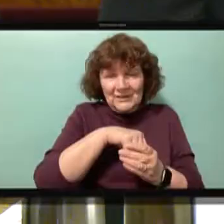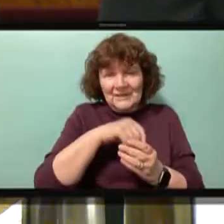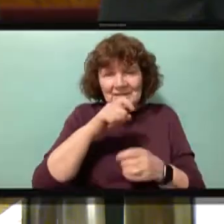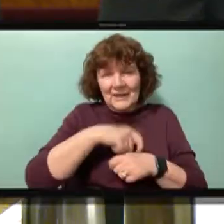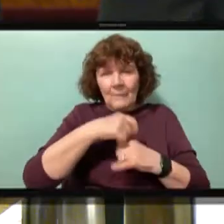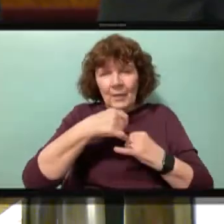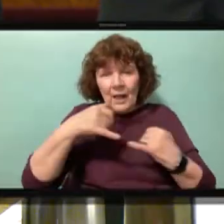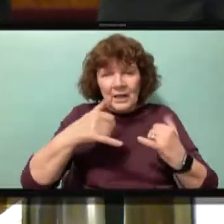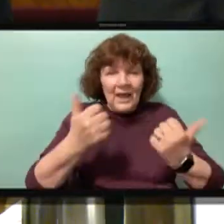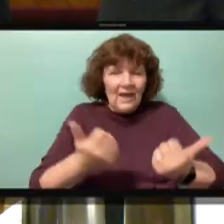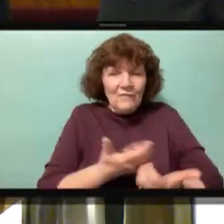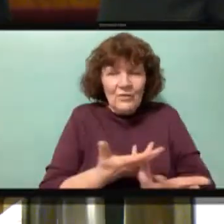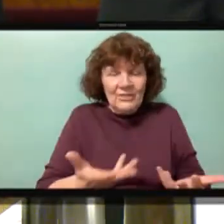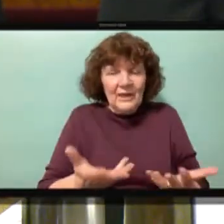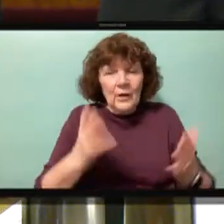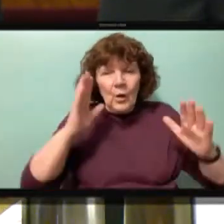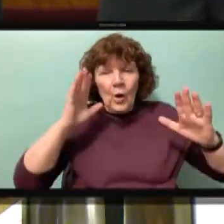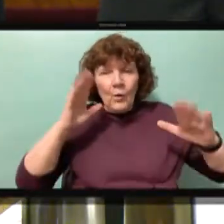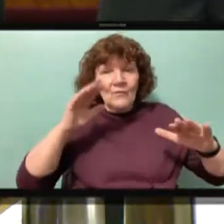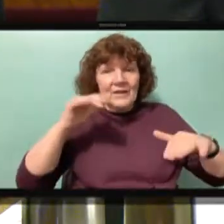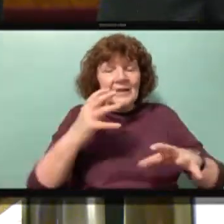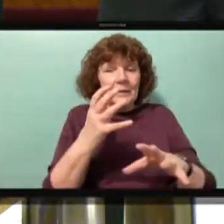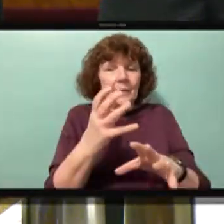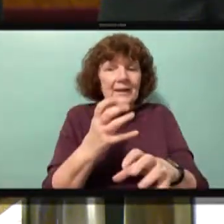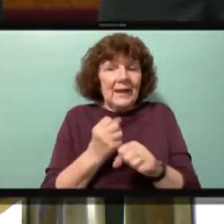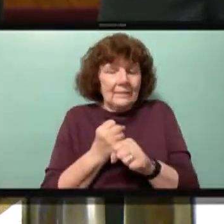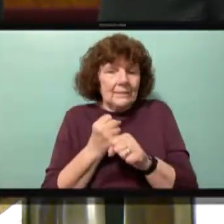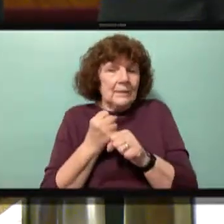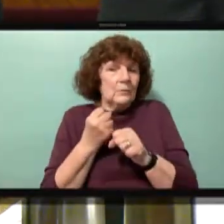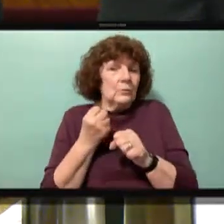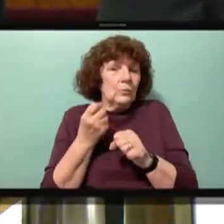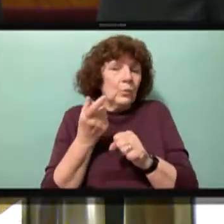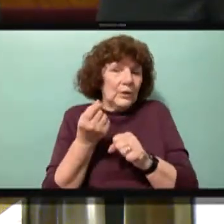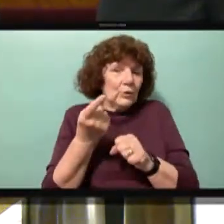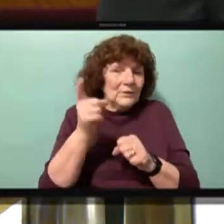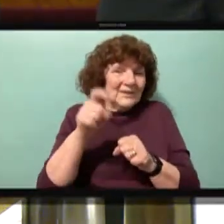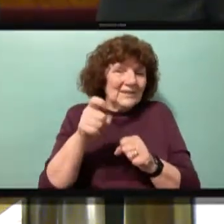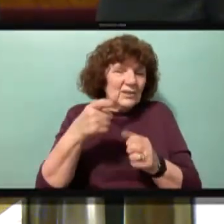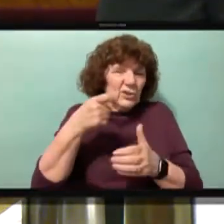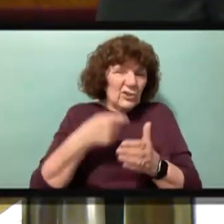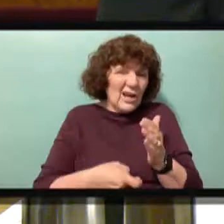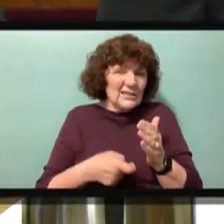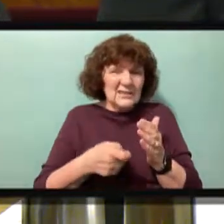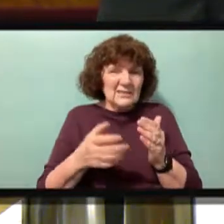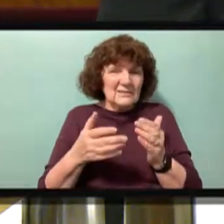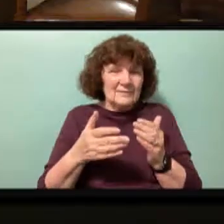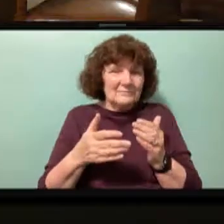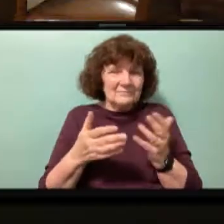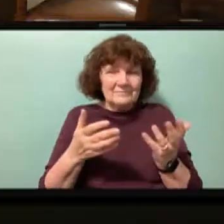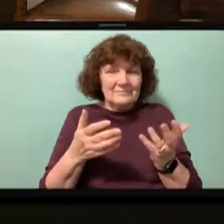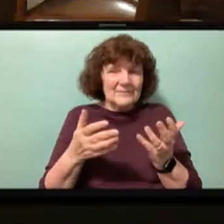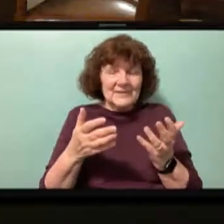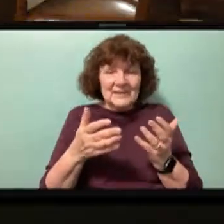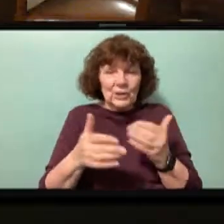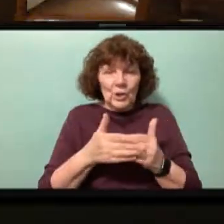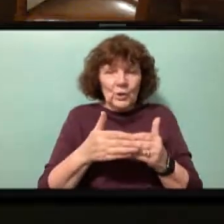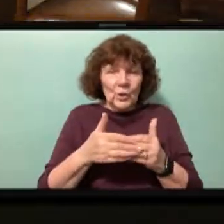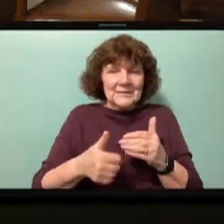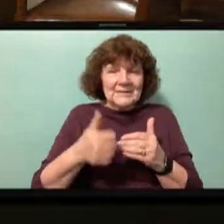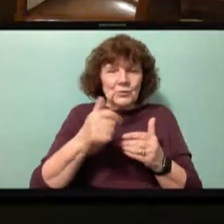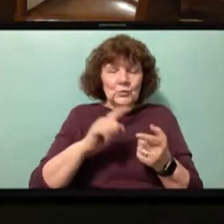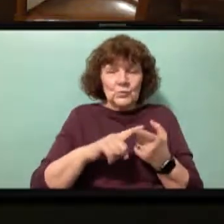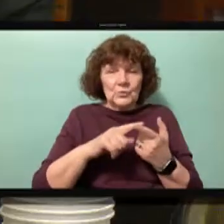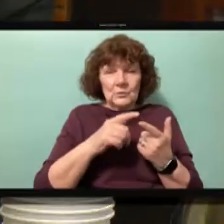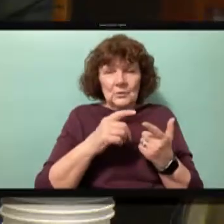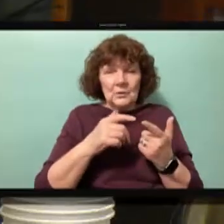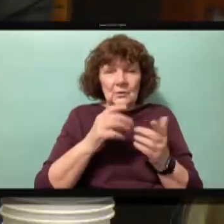then hopefully a cost that you can get it as close to apples, is what I would say. Yeah. Yeah, I would like the whole process to go,